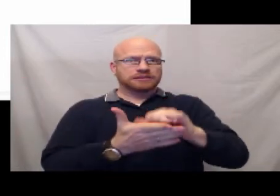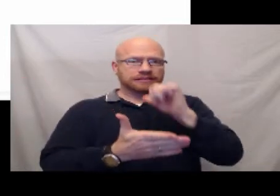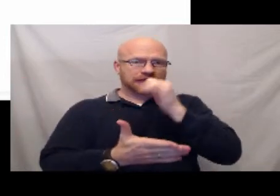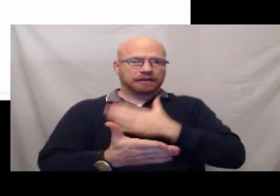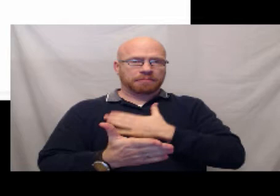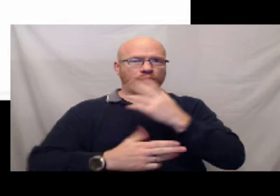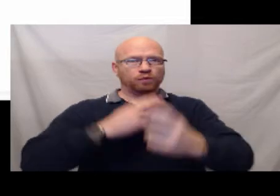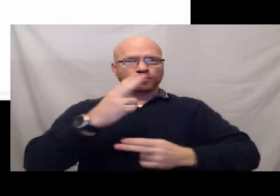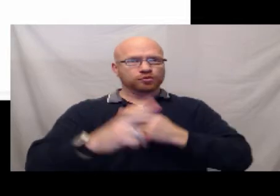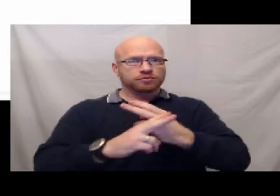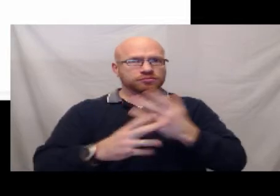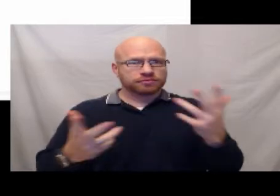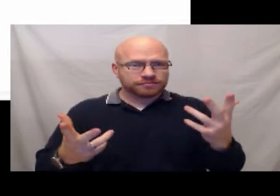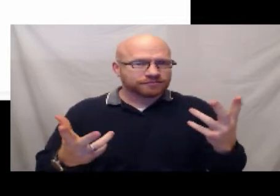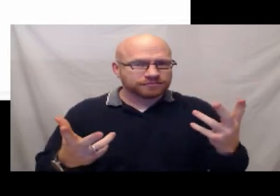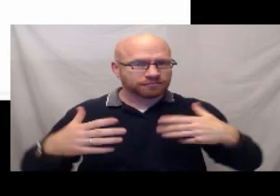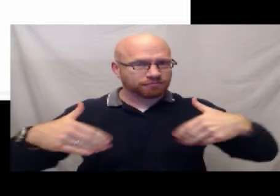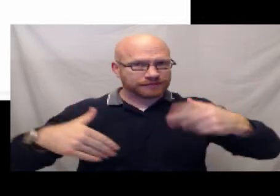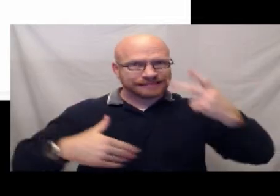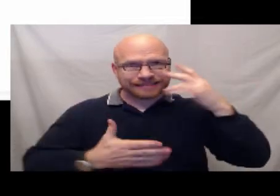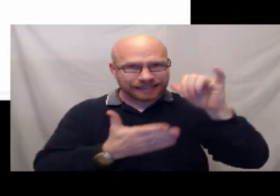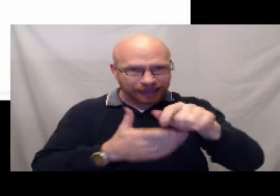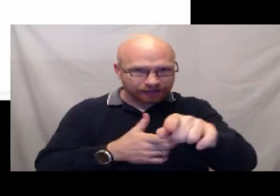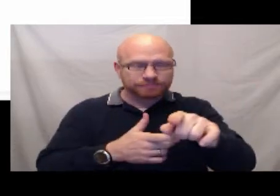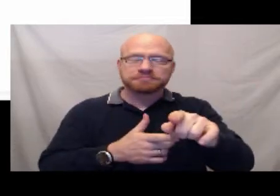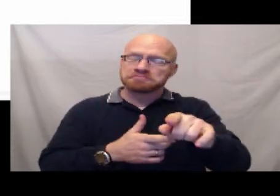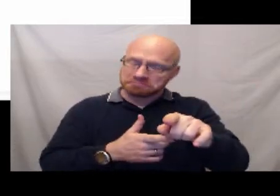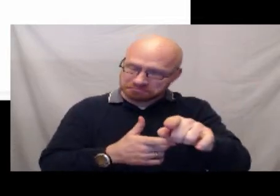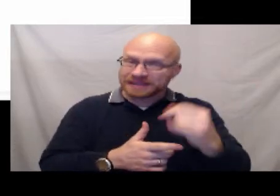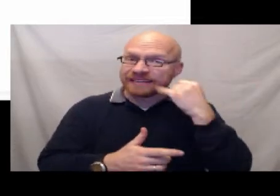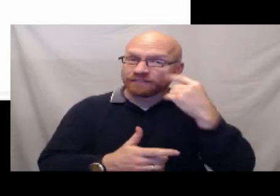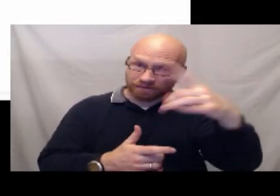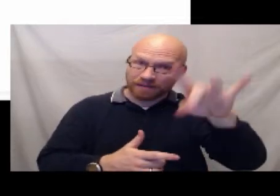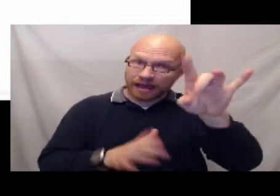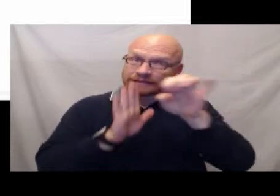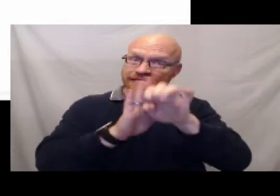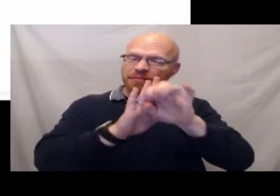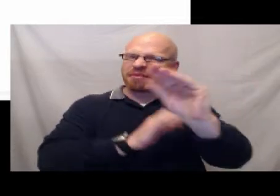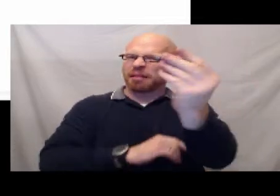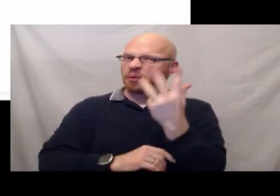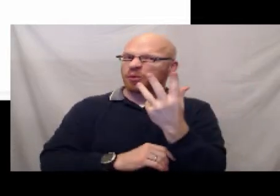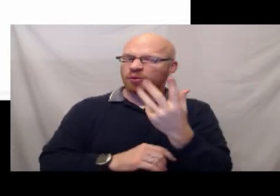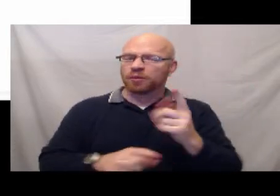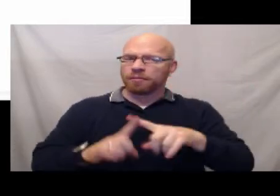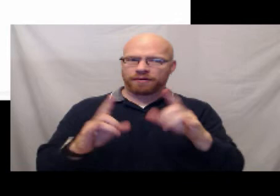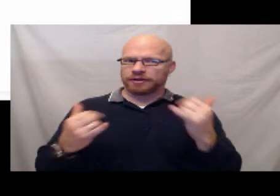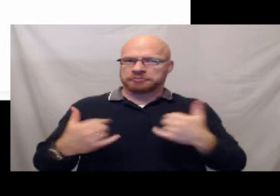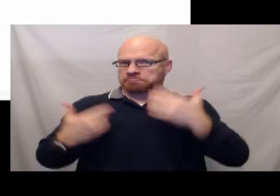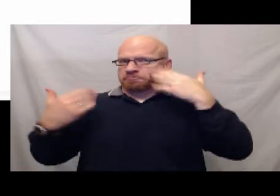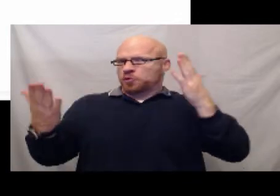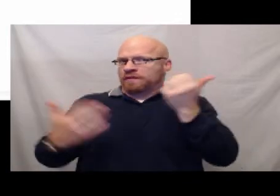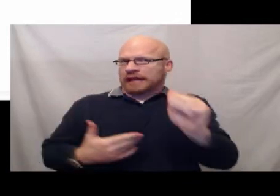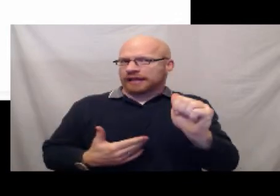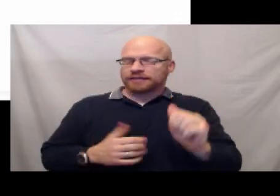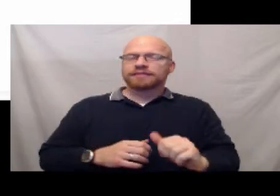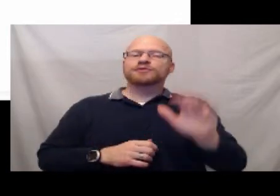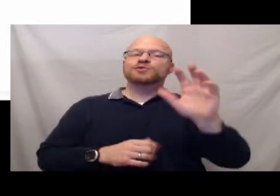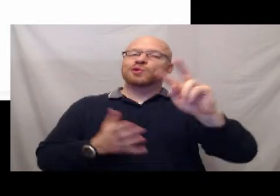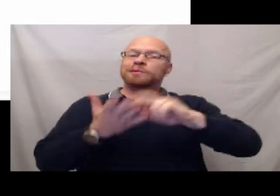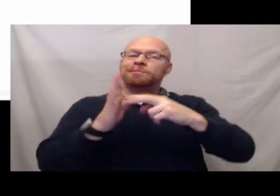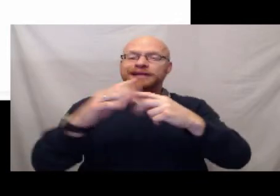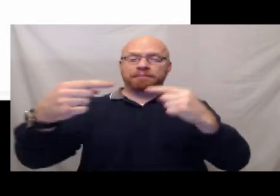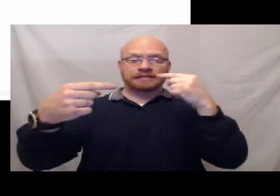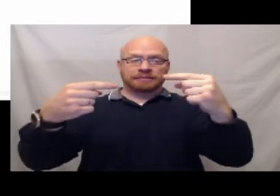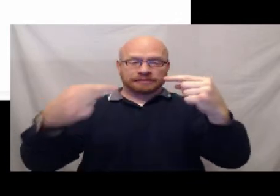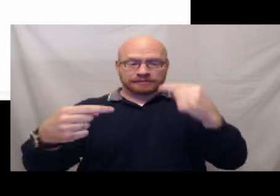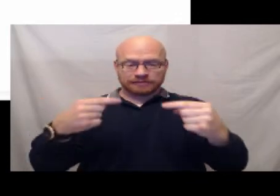negatives can't become a positive, had to become a positive, at least not in my world. If you find an example that works that way, let me know. Currently, I